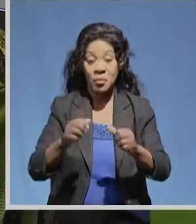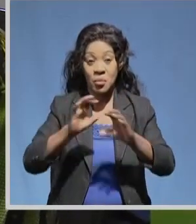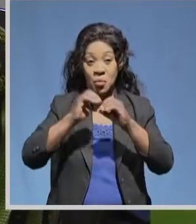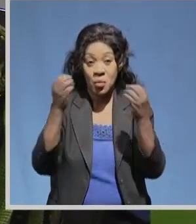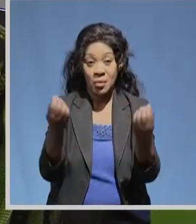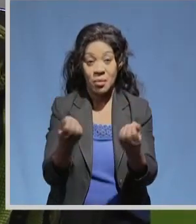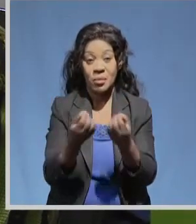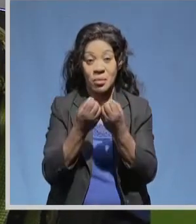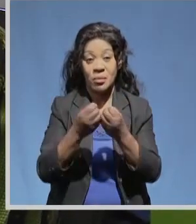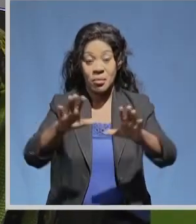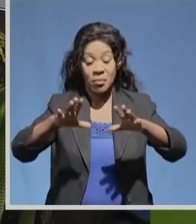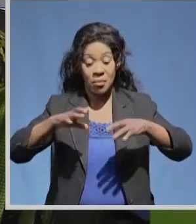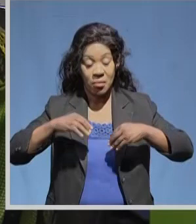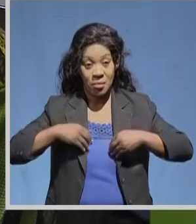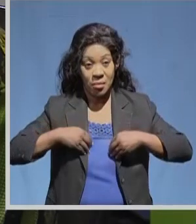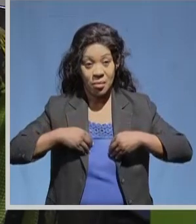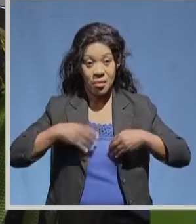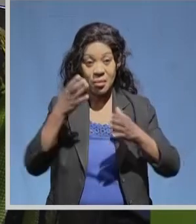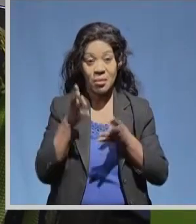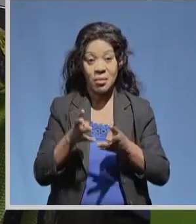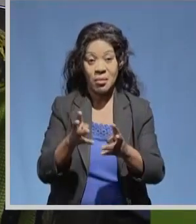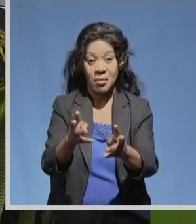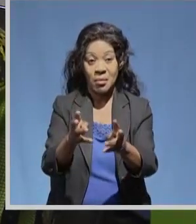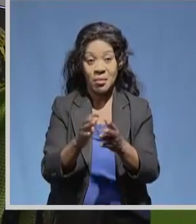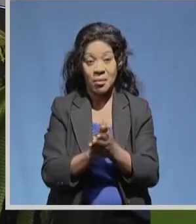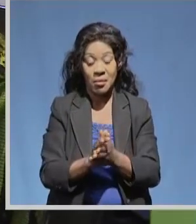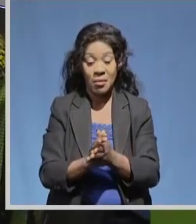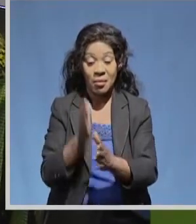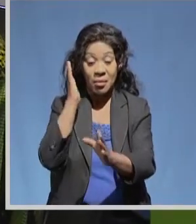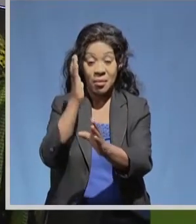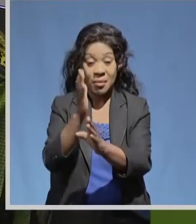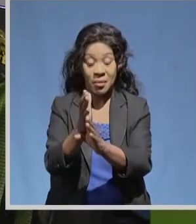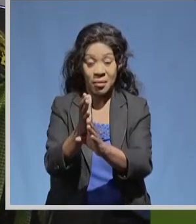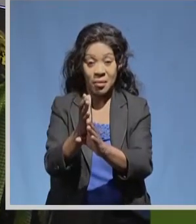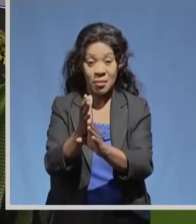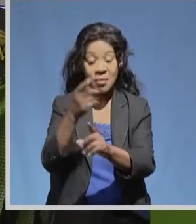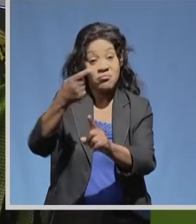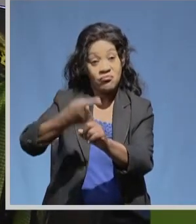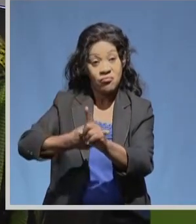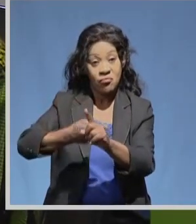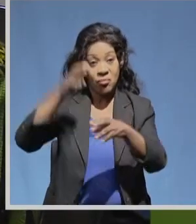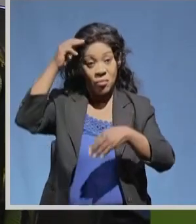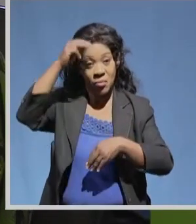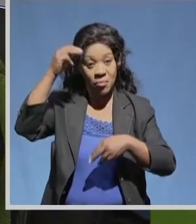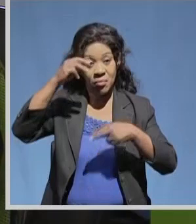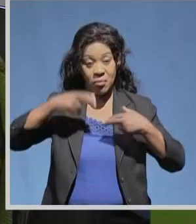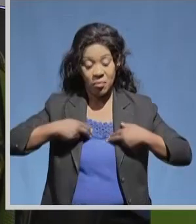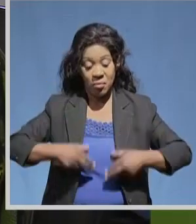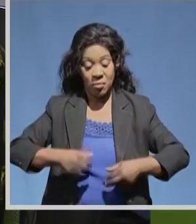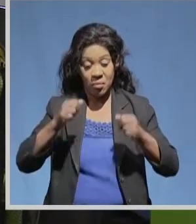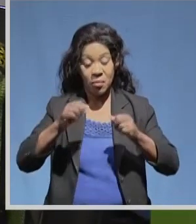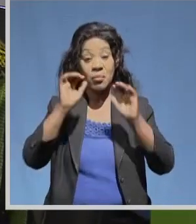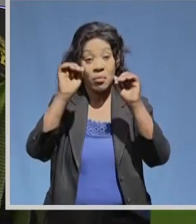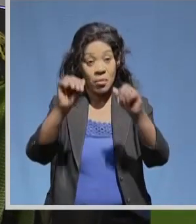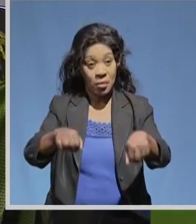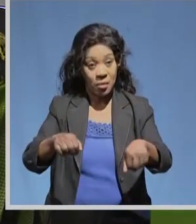manner with the direct guidance from the Ministry of Health. We should be able to do this, and we should be